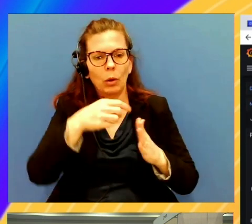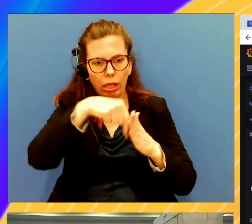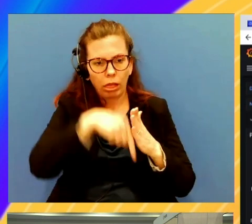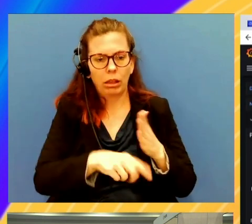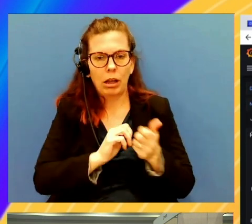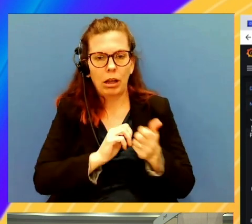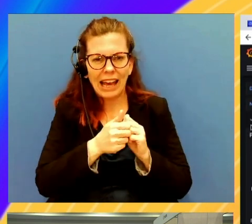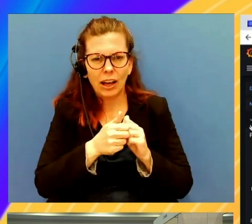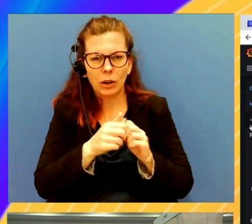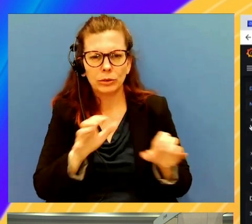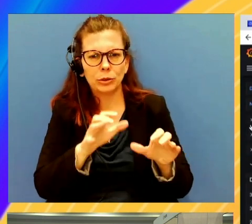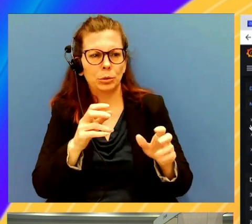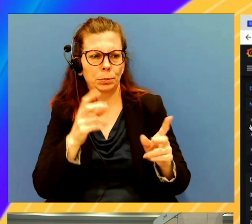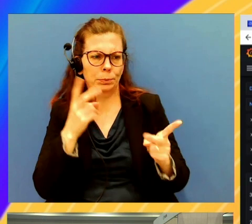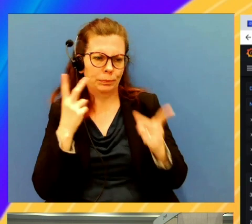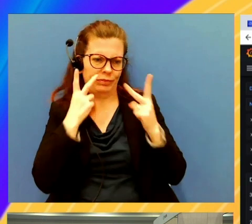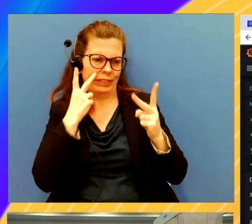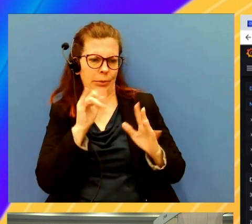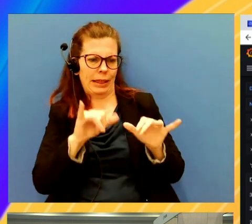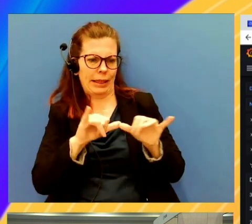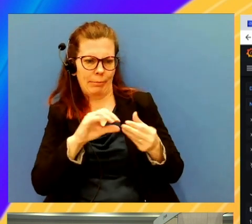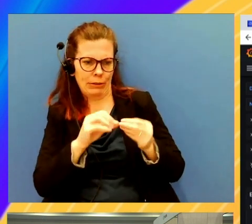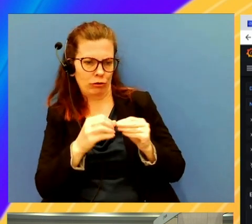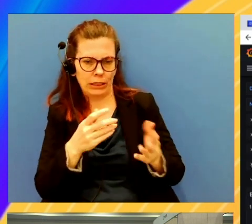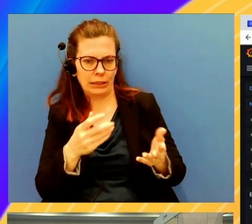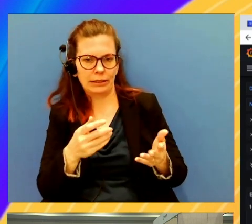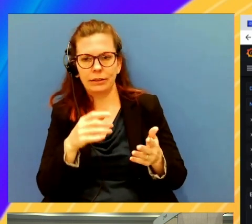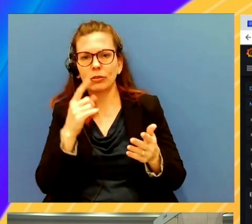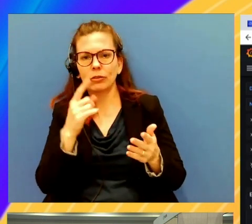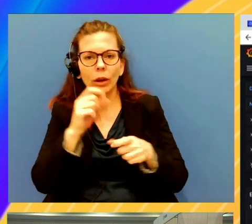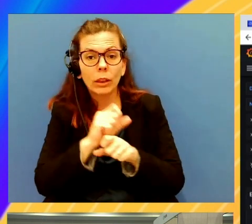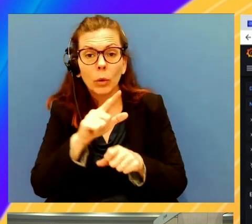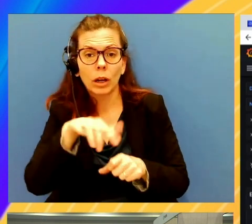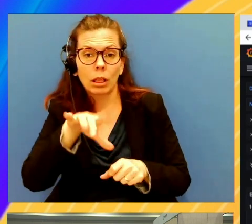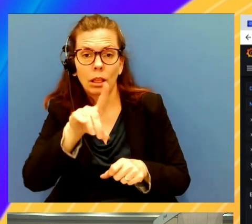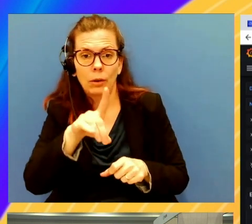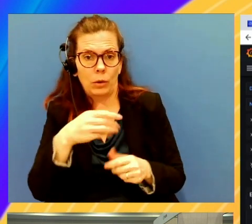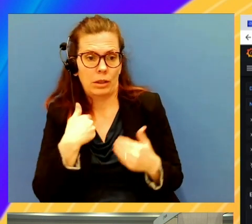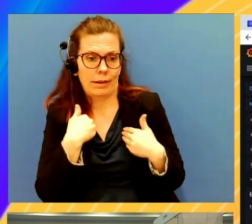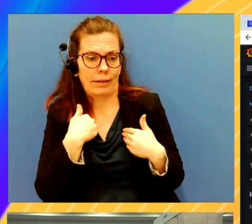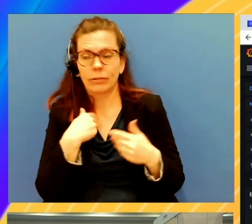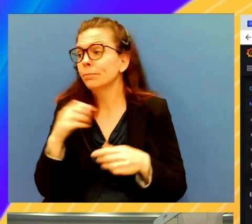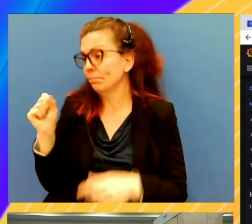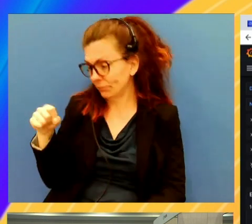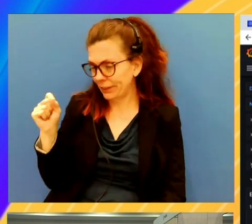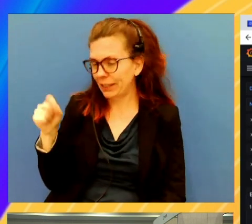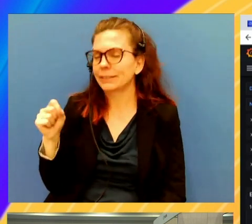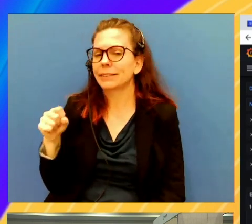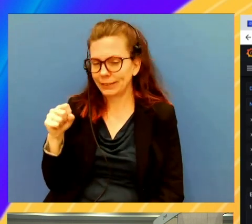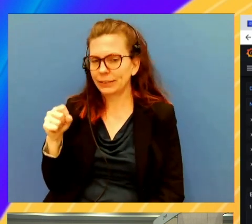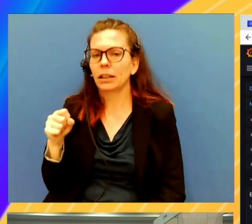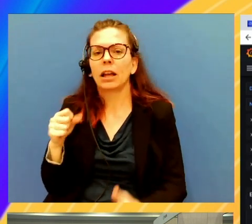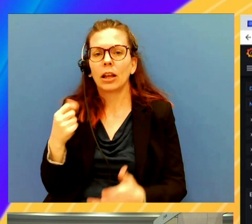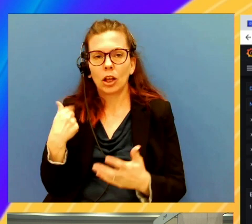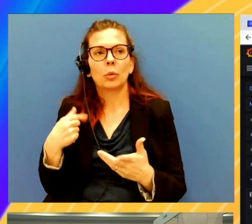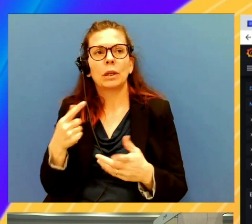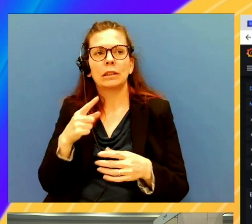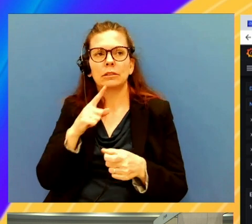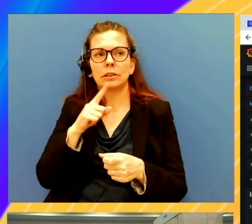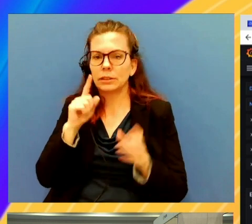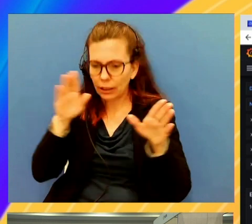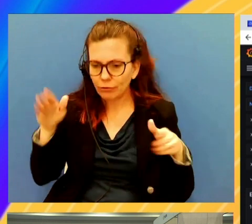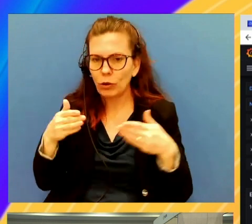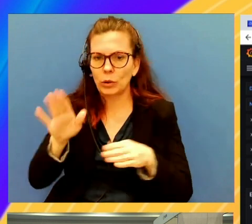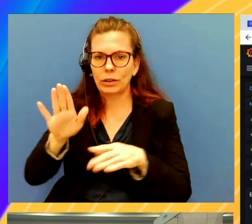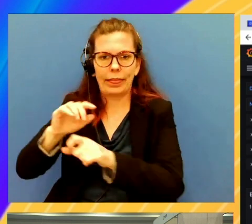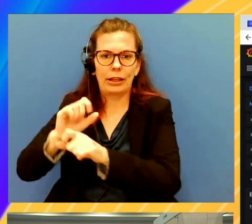just get visibility of metrics as to their workload that they have. Yep. Yeah, they don't. They just can focus on their jobs, writing